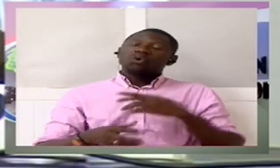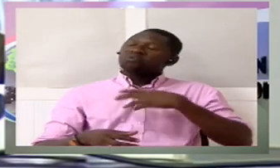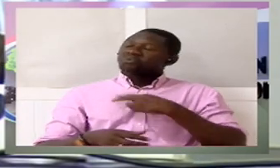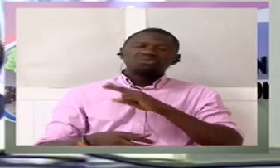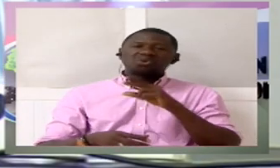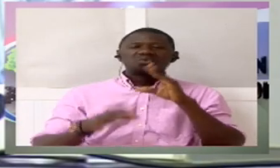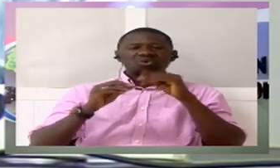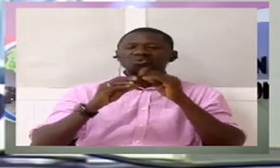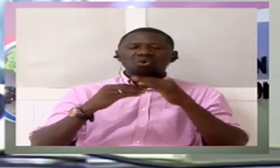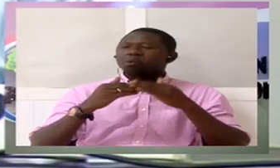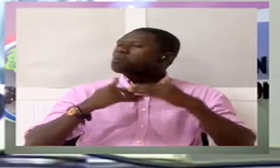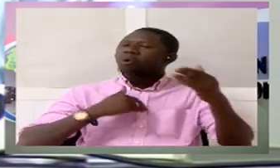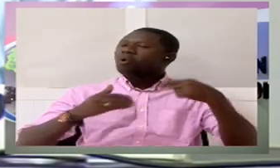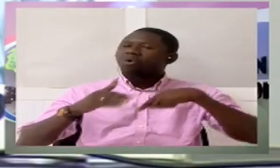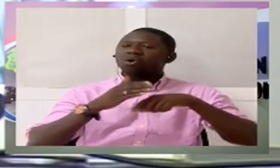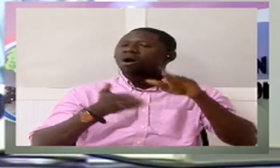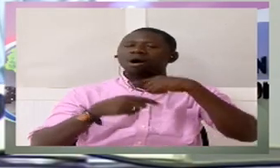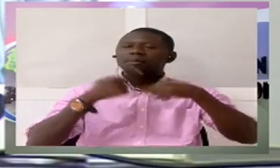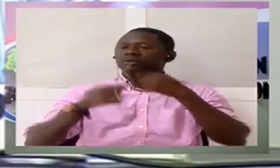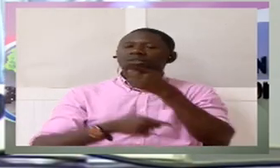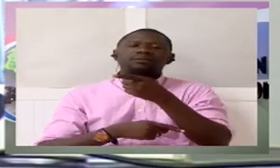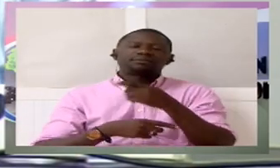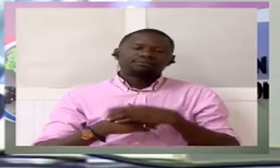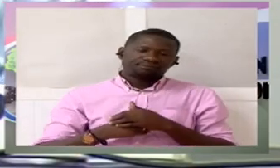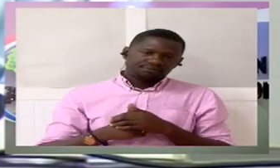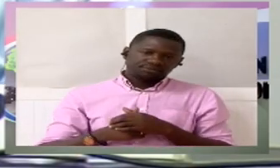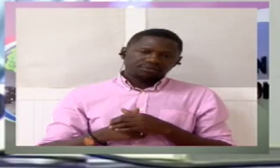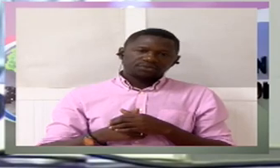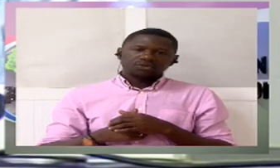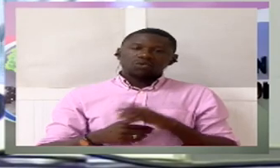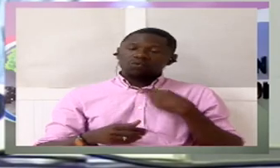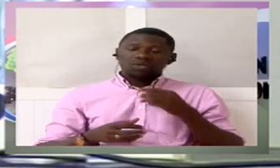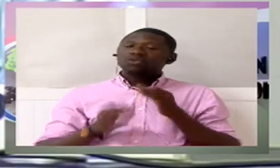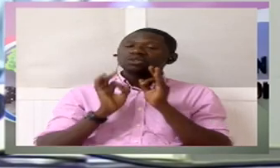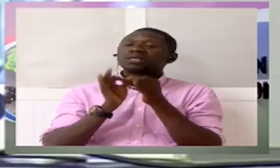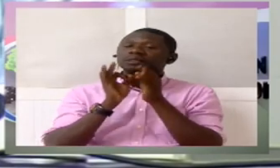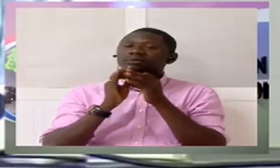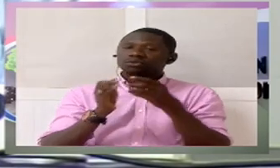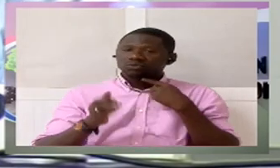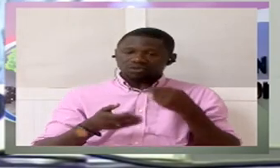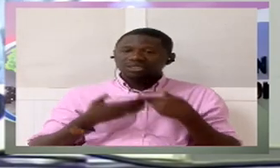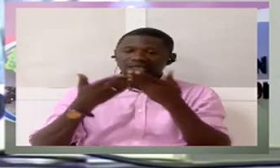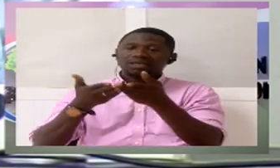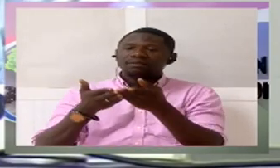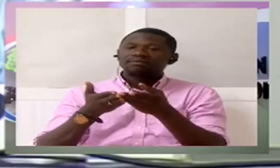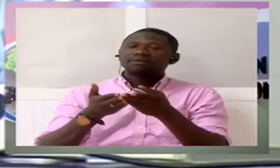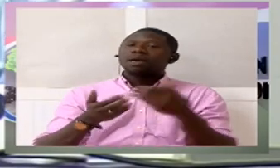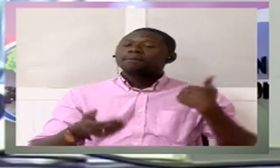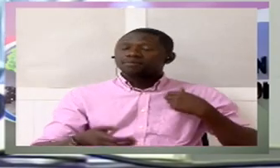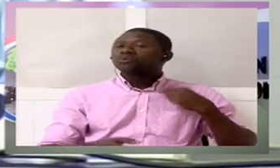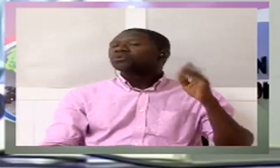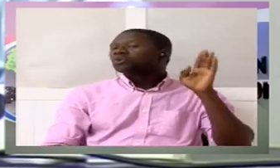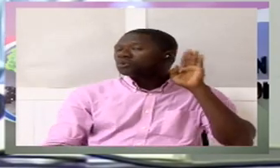not delve into that. Moto nte dunna oko no bake. We raise this issue just to give context to this hearing. Nyin